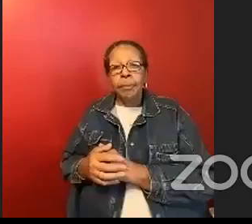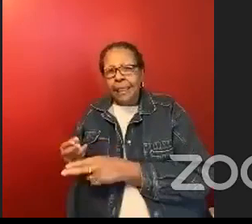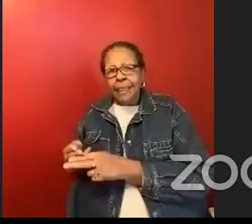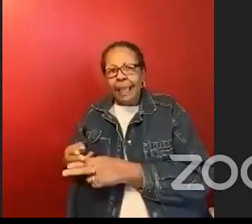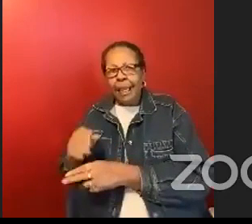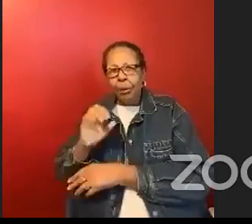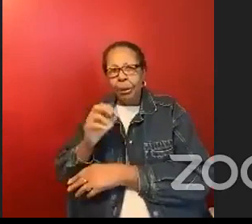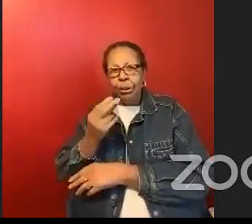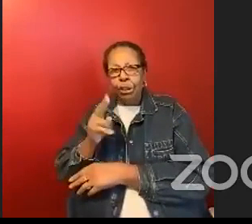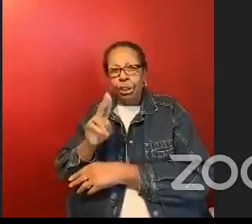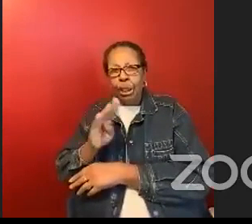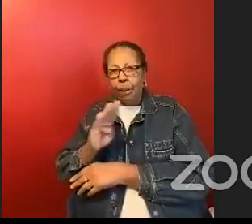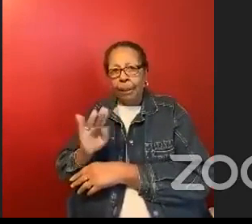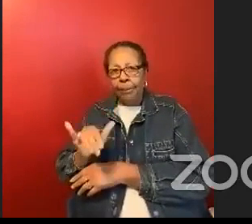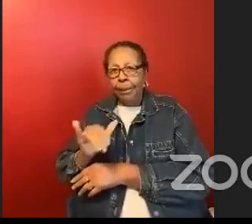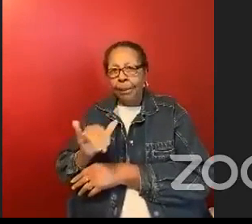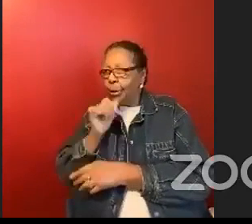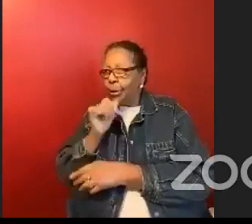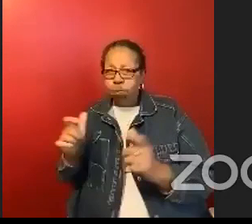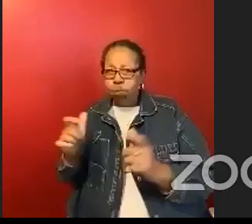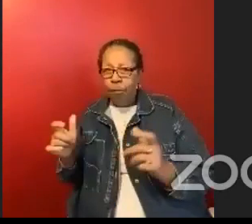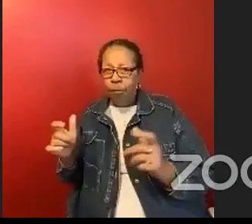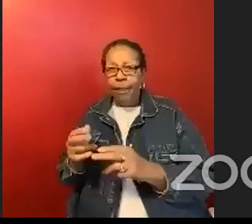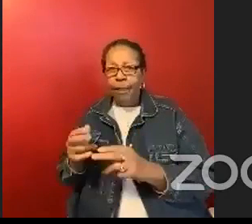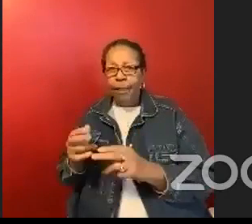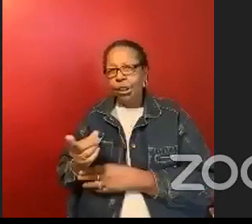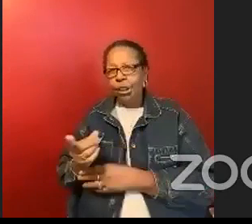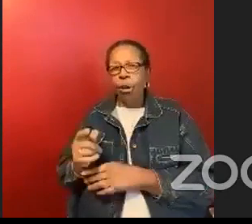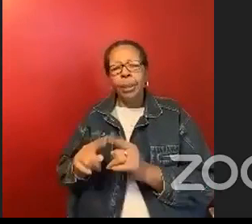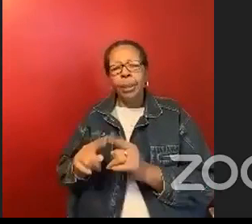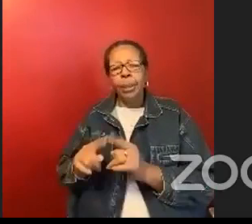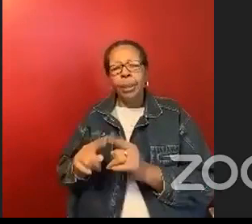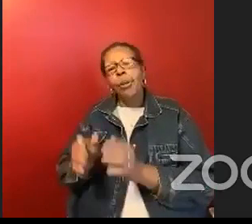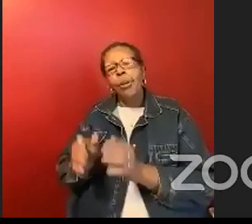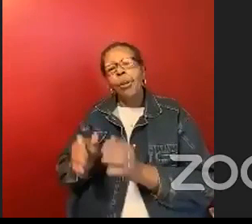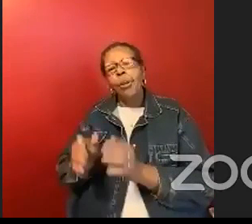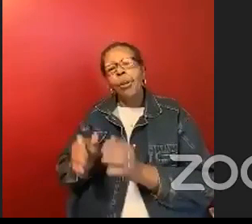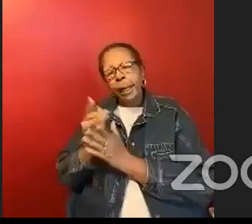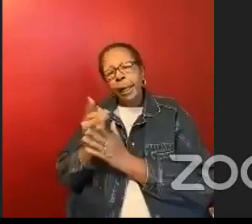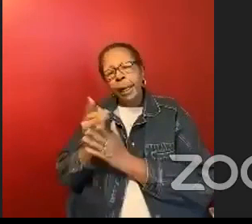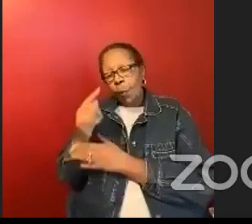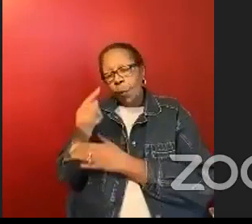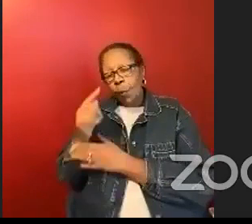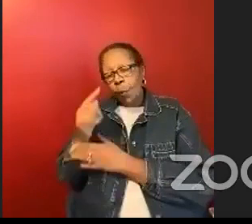names are names. But prayers for Anthony and Teresa.